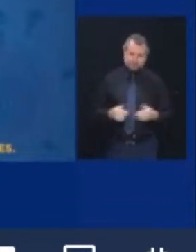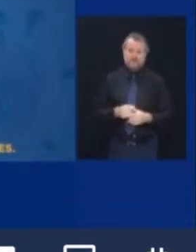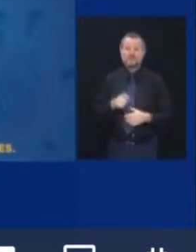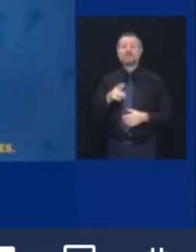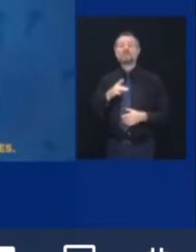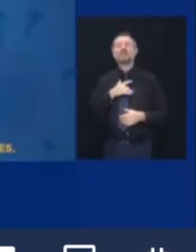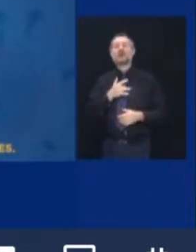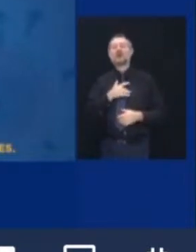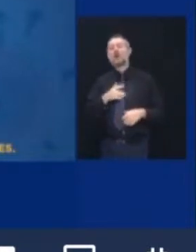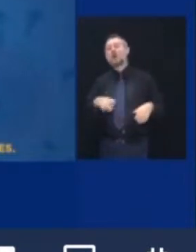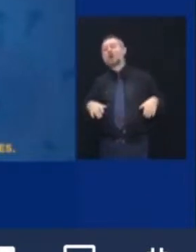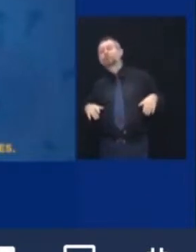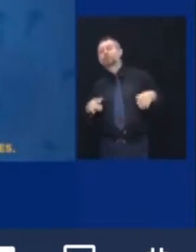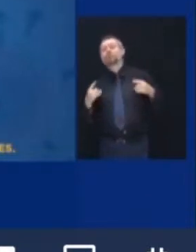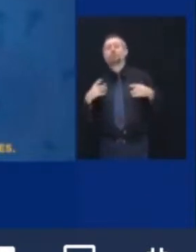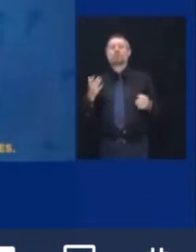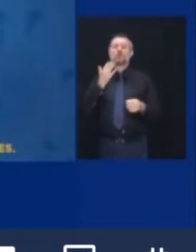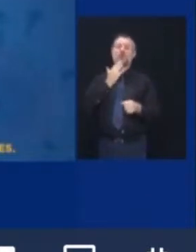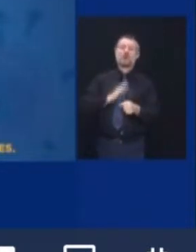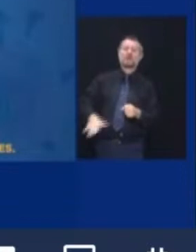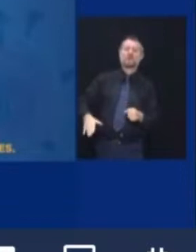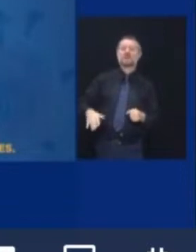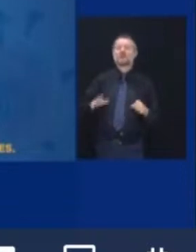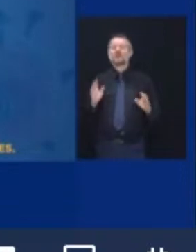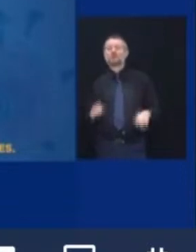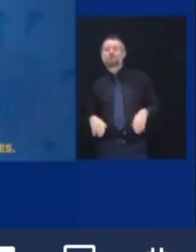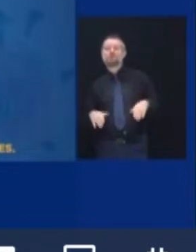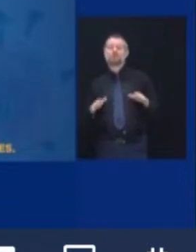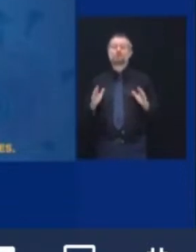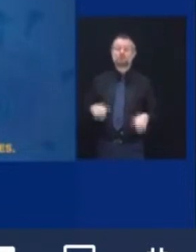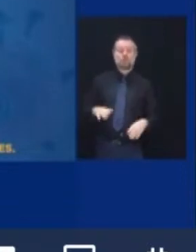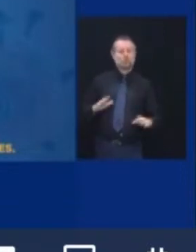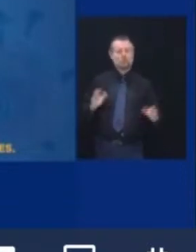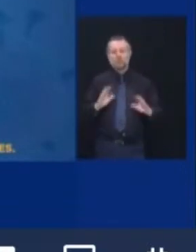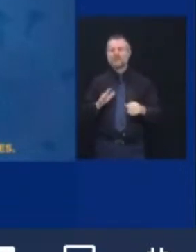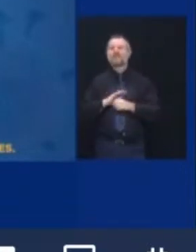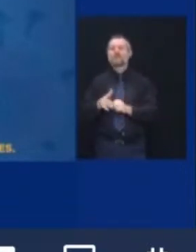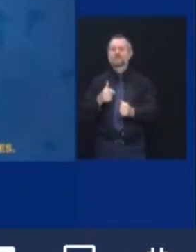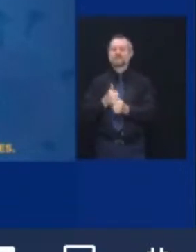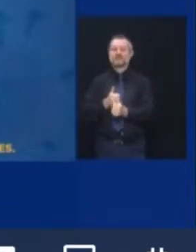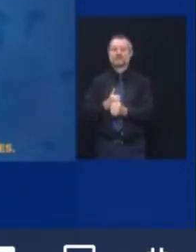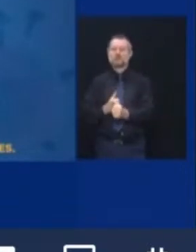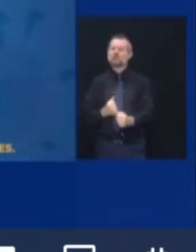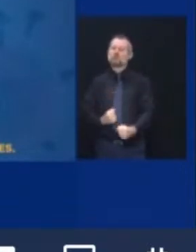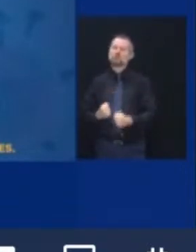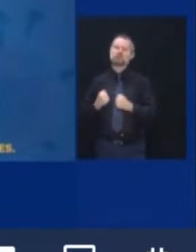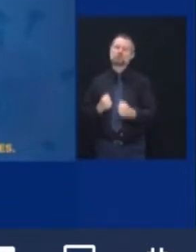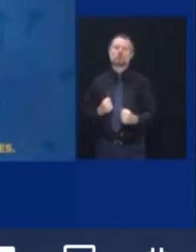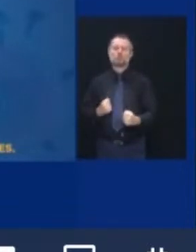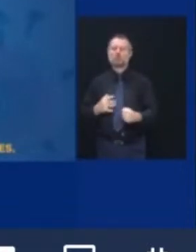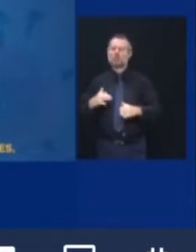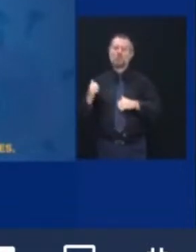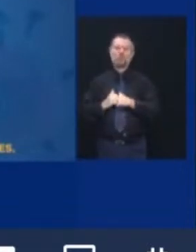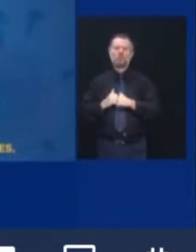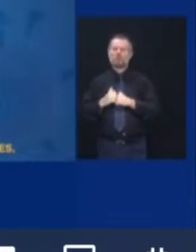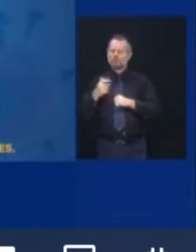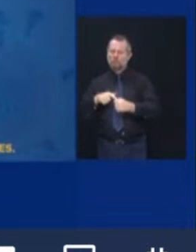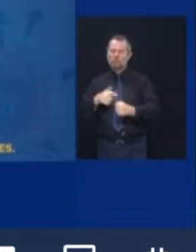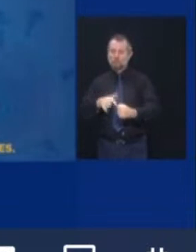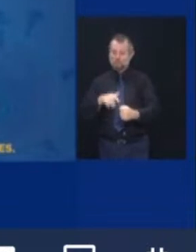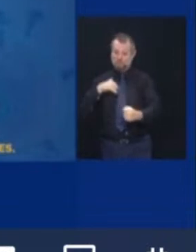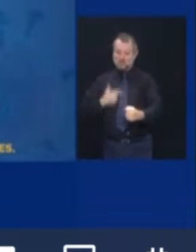tired when the virus isn't tired. The virus doesn't have fatigue.